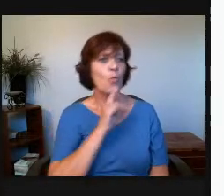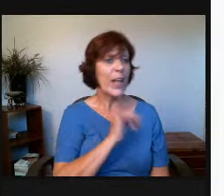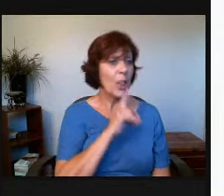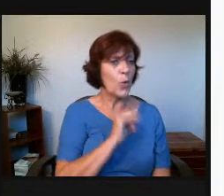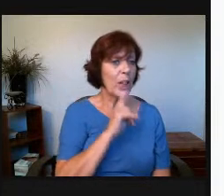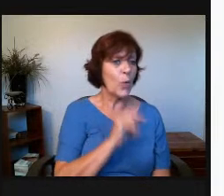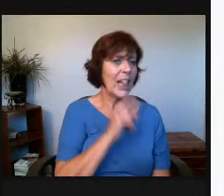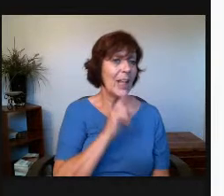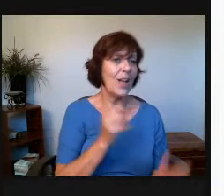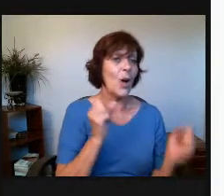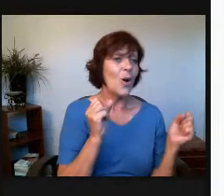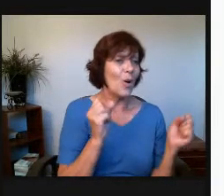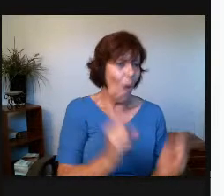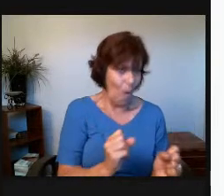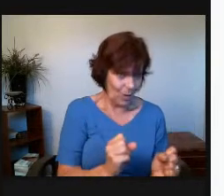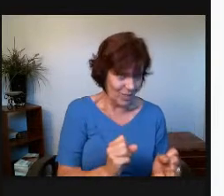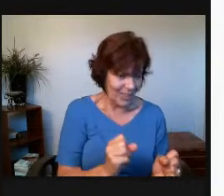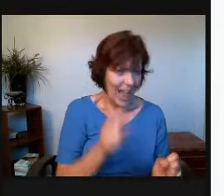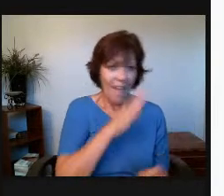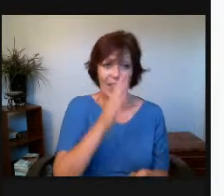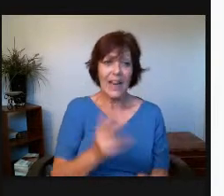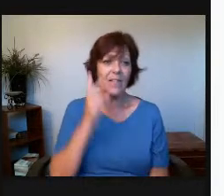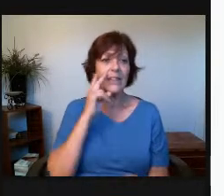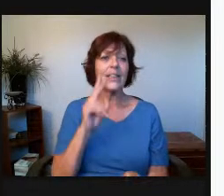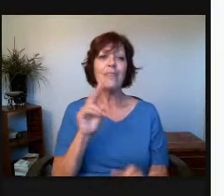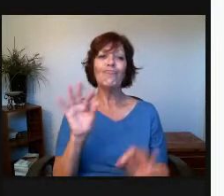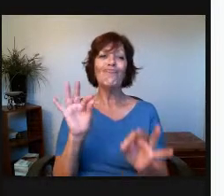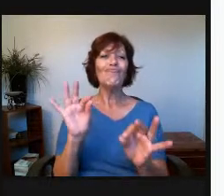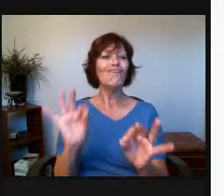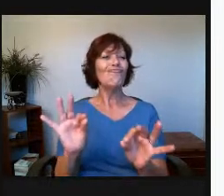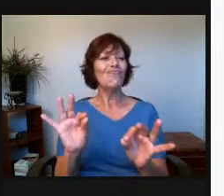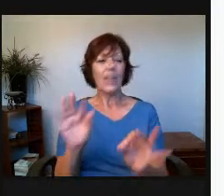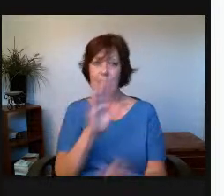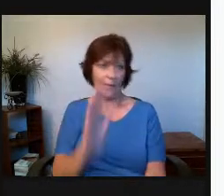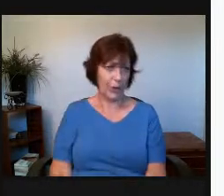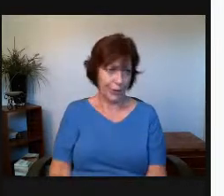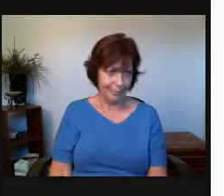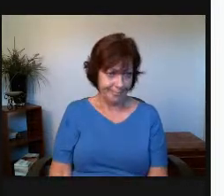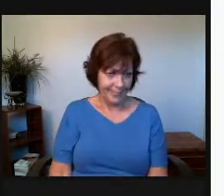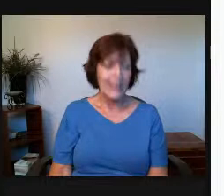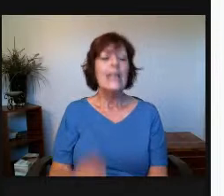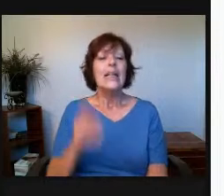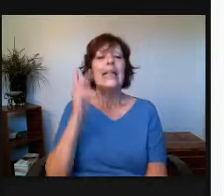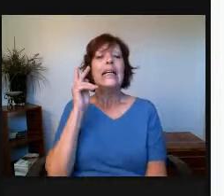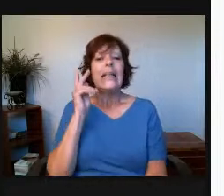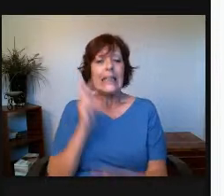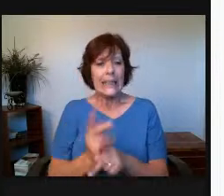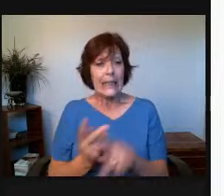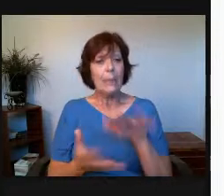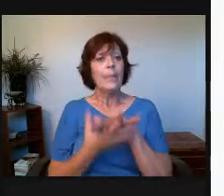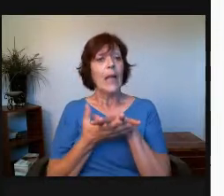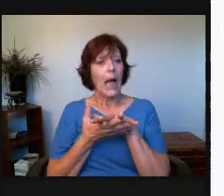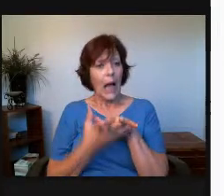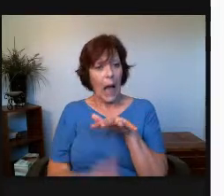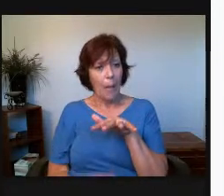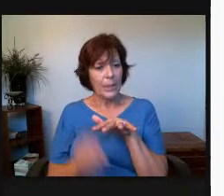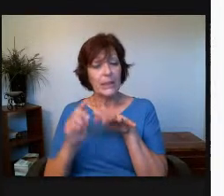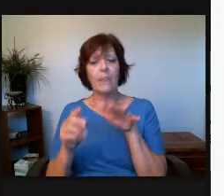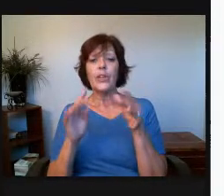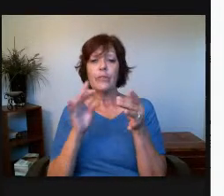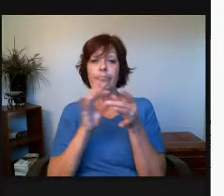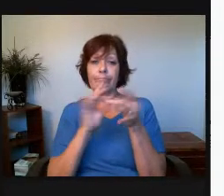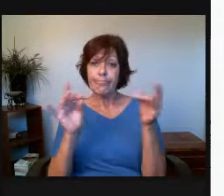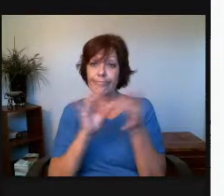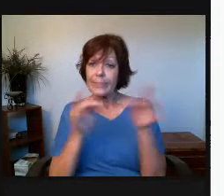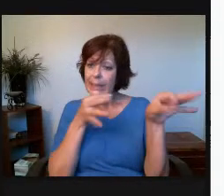cold. I've never met one that has an optimum temperature yet. Keep those copies of pre-printed messages that explain